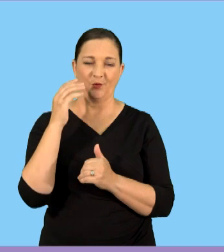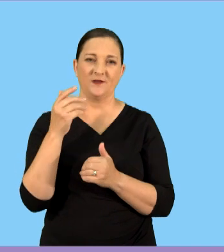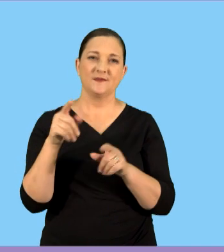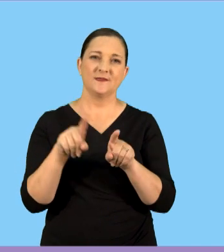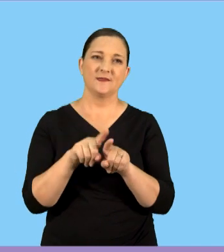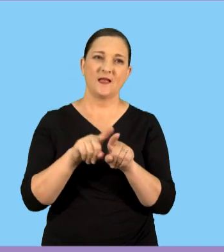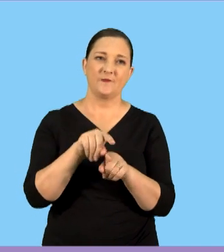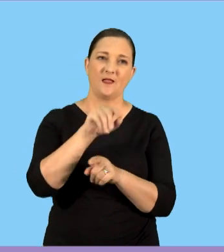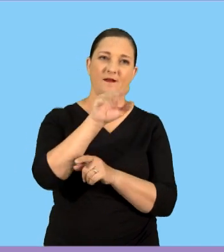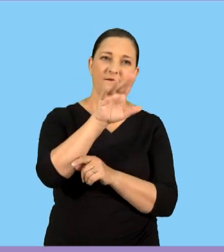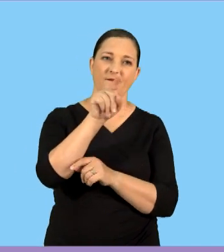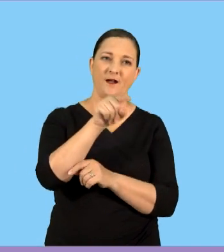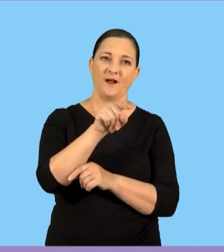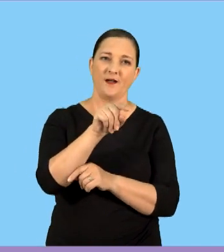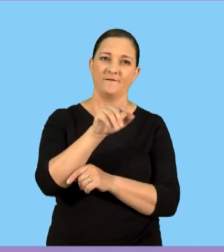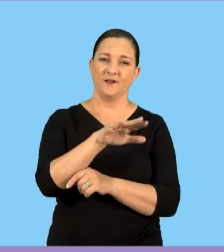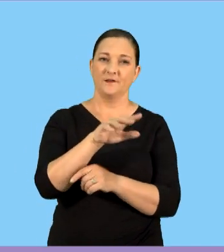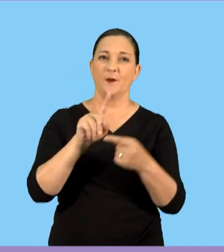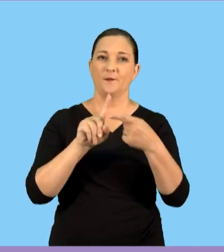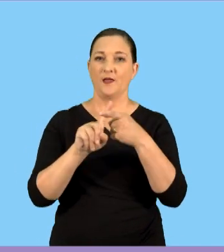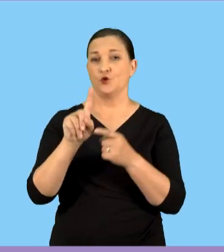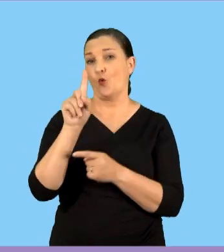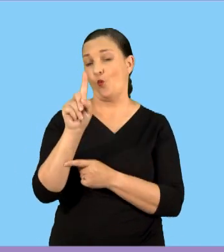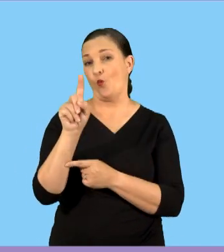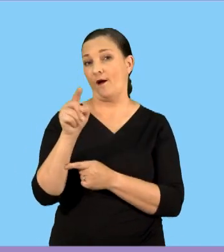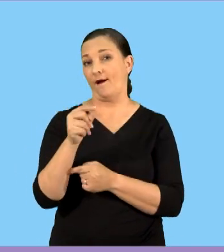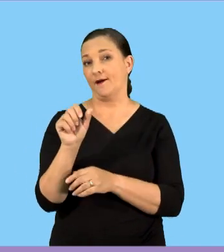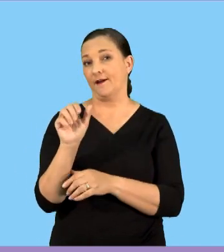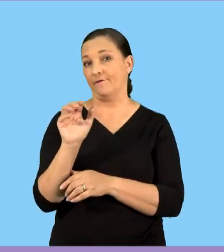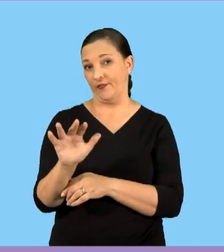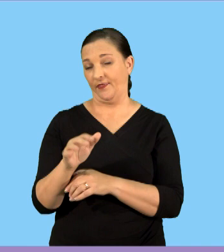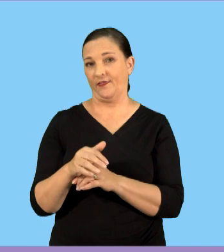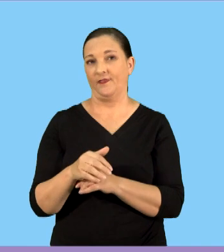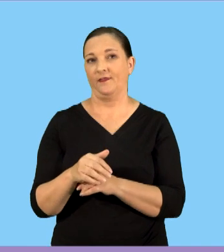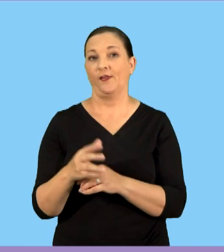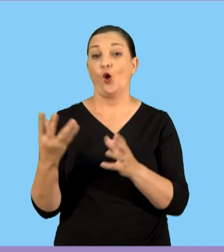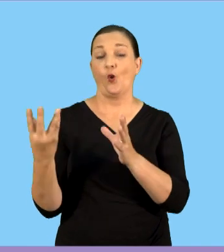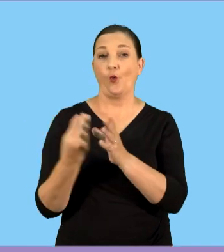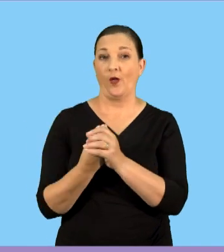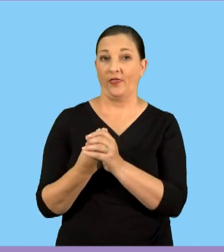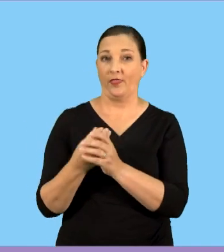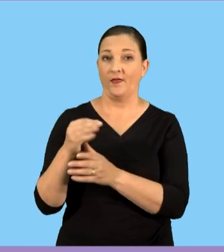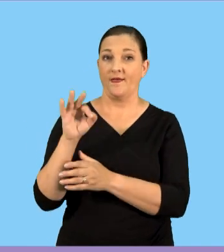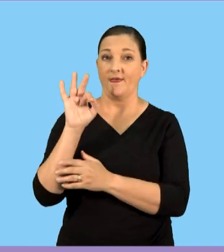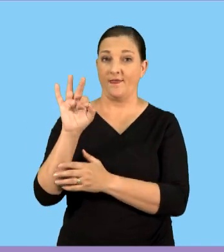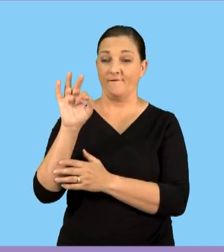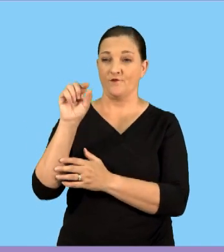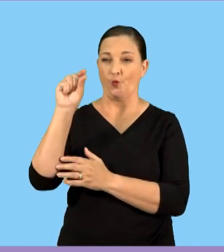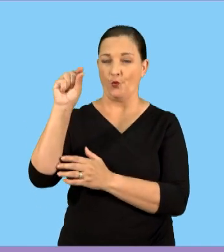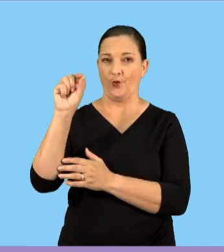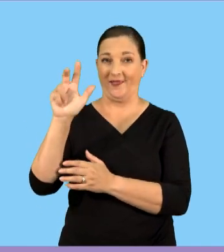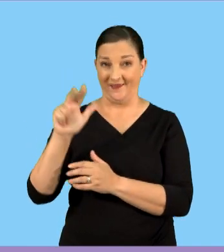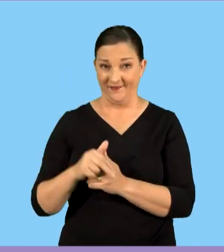5/5 plus 1/5, right? And we have that with the f exponent